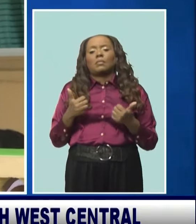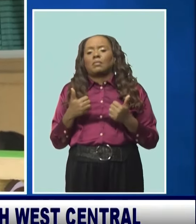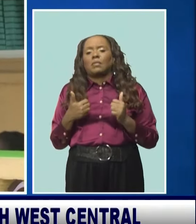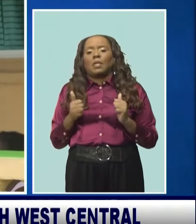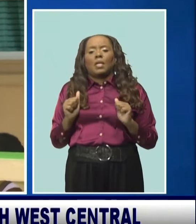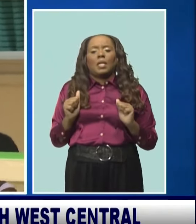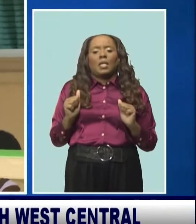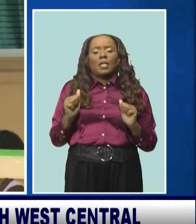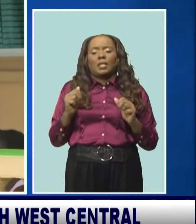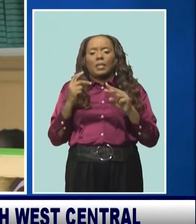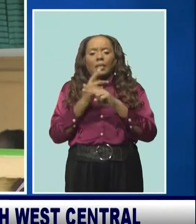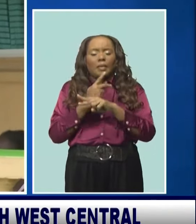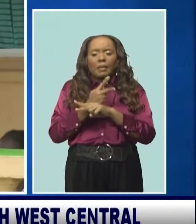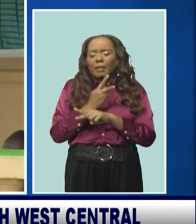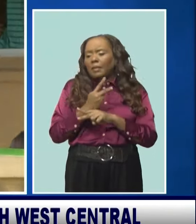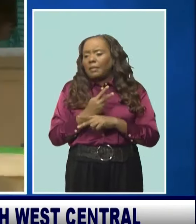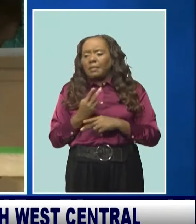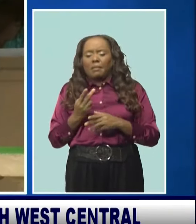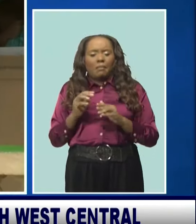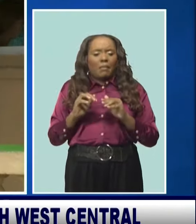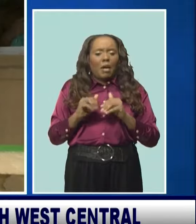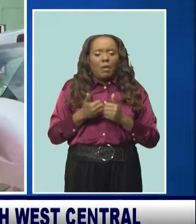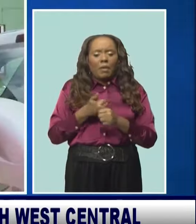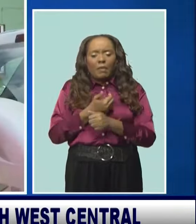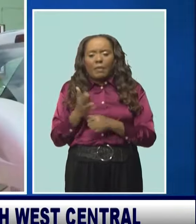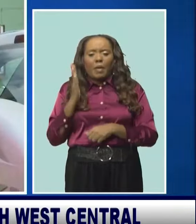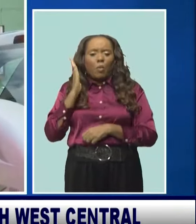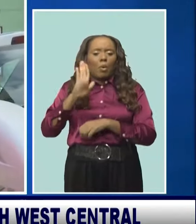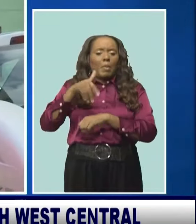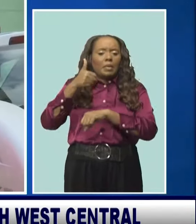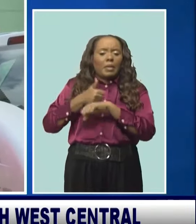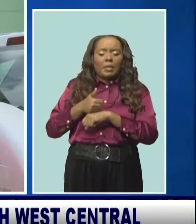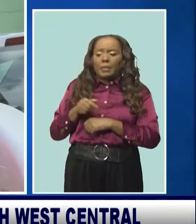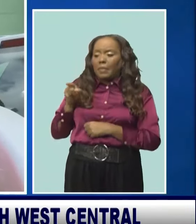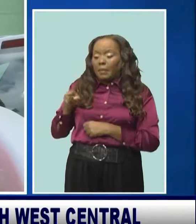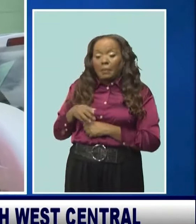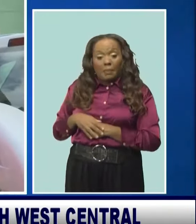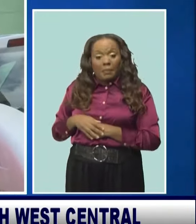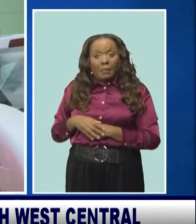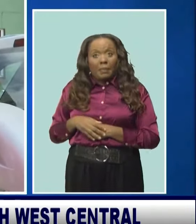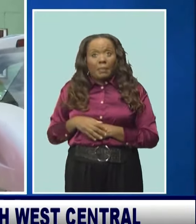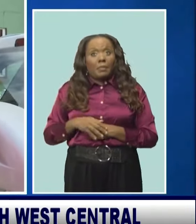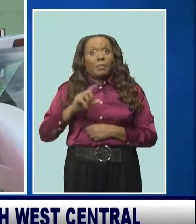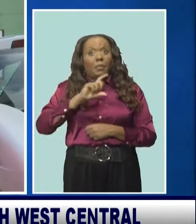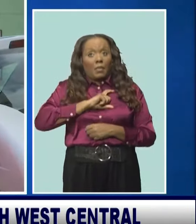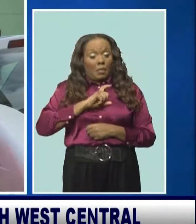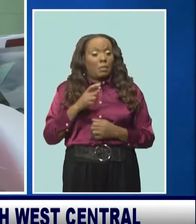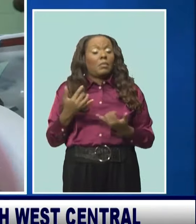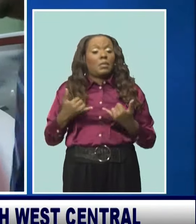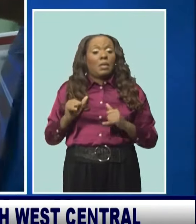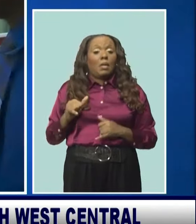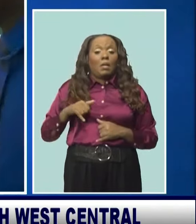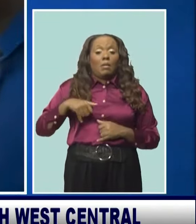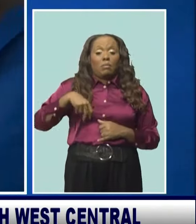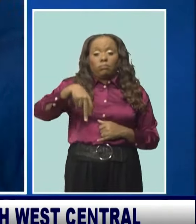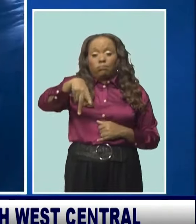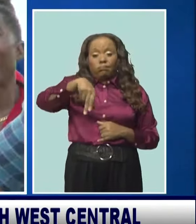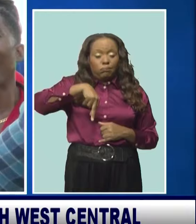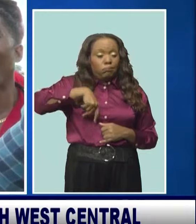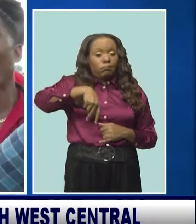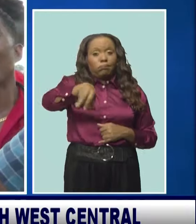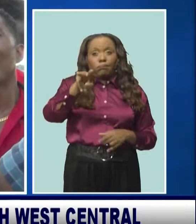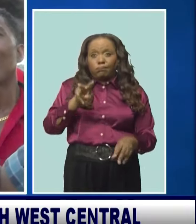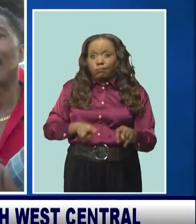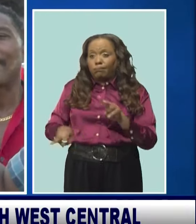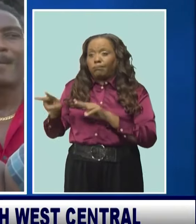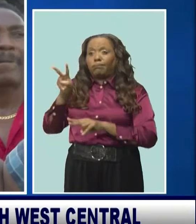the details of the police outpost. In the meantime, he says lawmen will continue patrols throughout the community. This